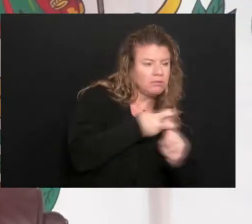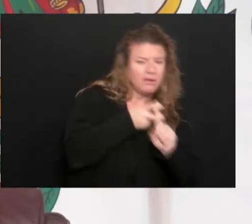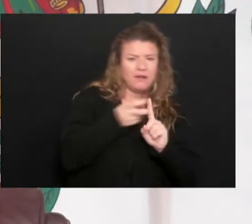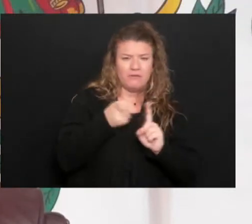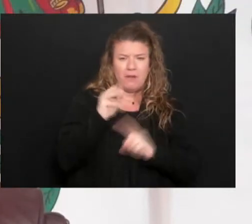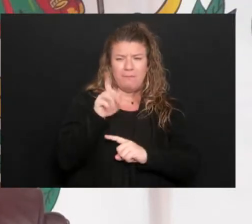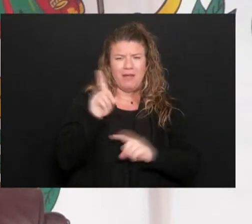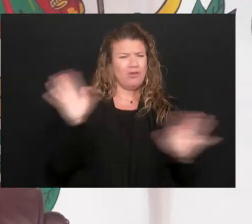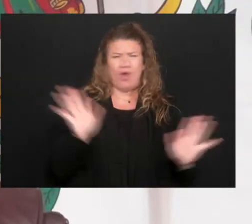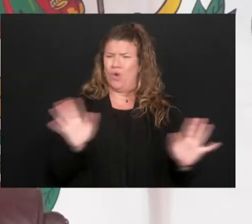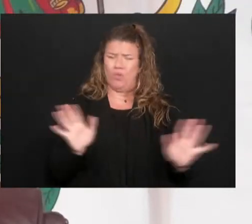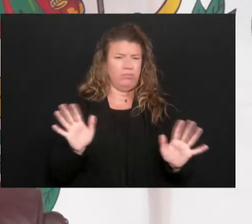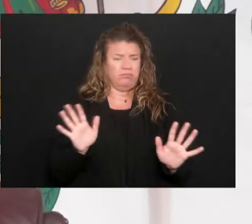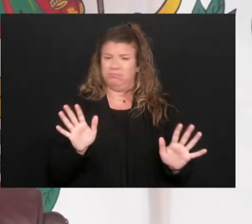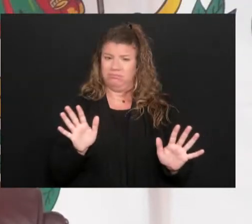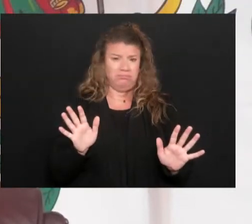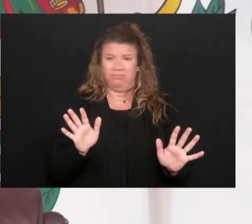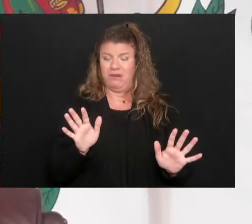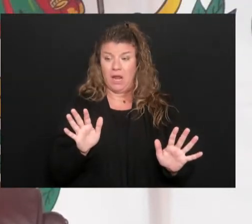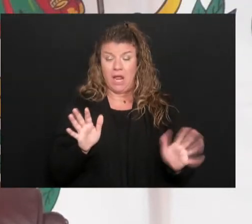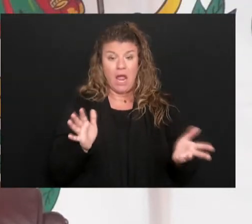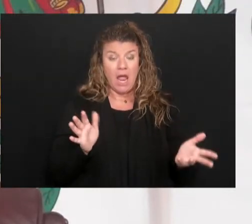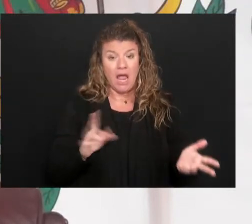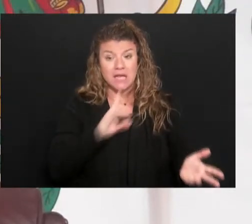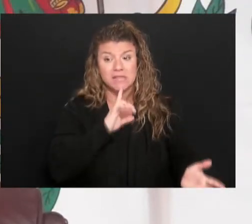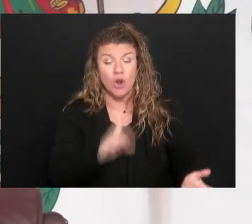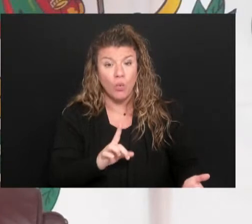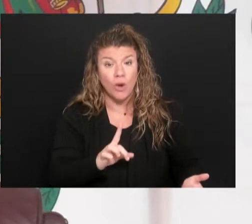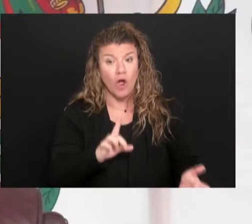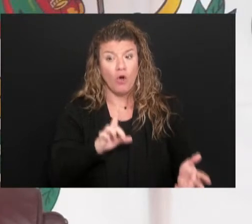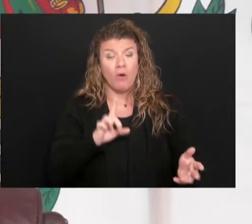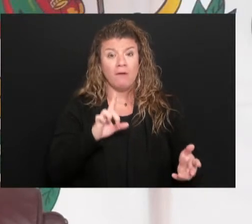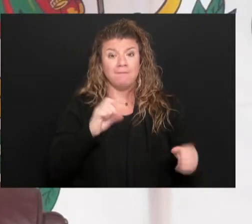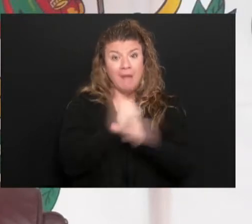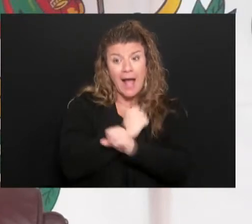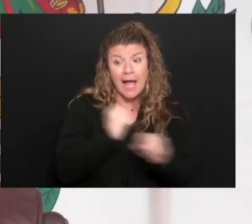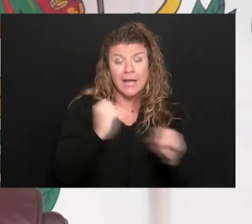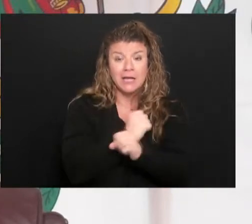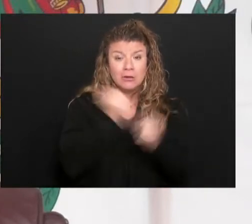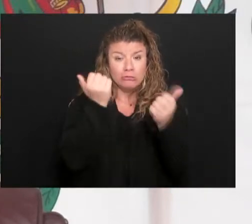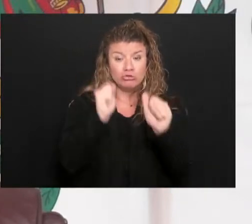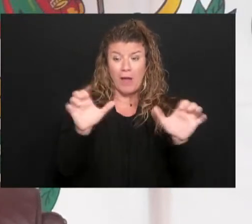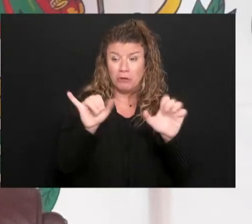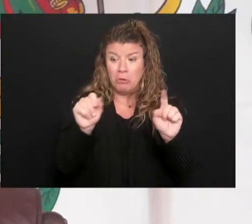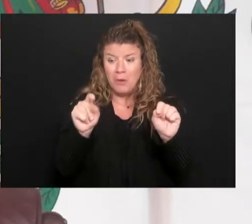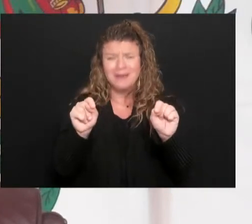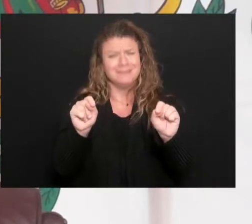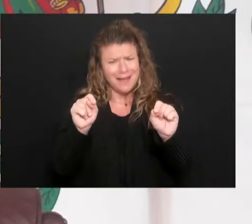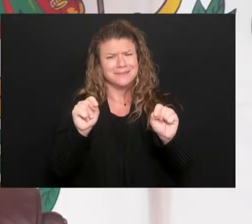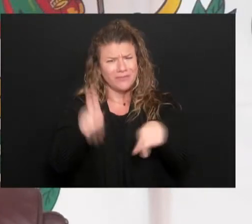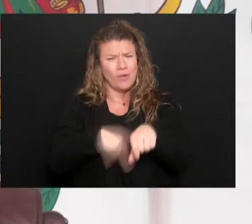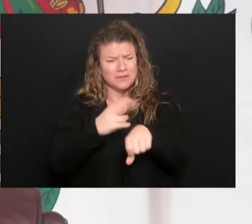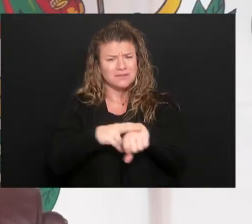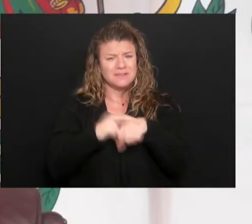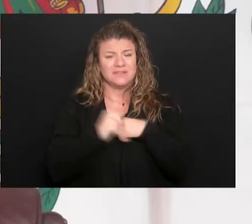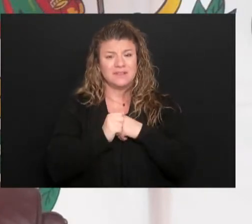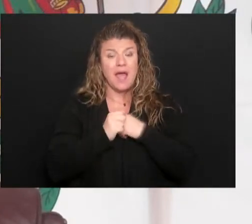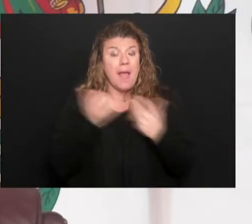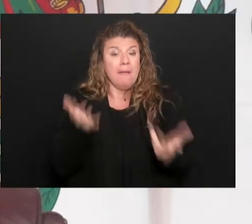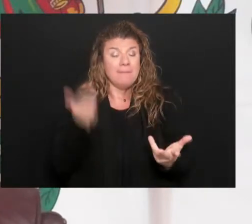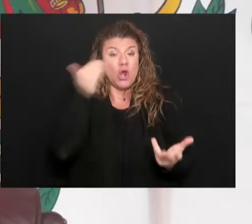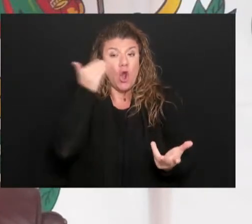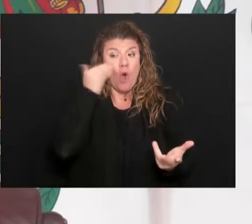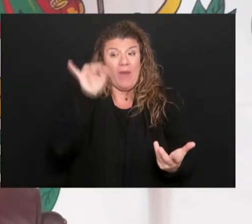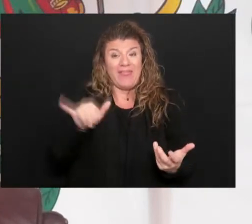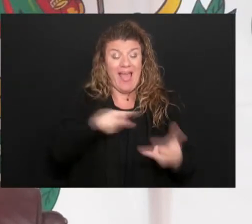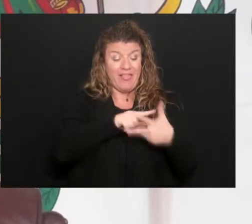way. Is it a real uphill battle to be able to pull this off? Well, sure it is. But with all that, these